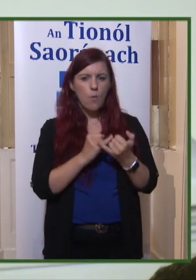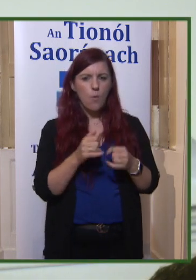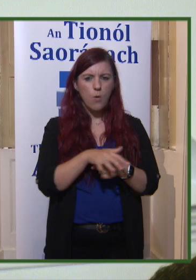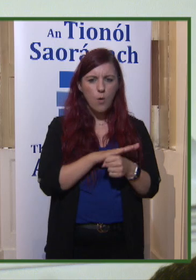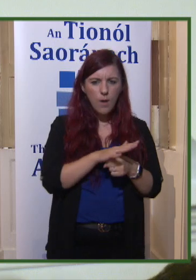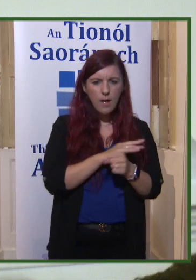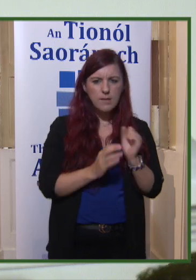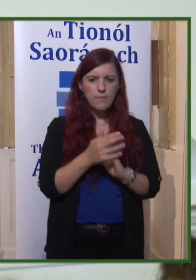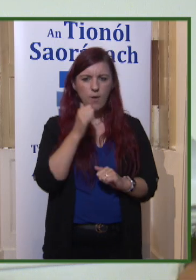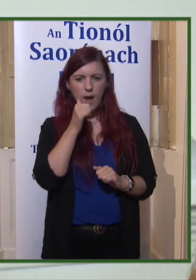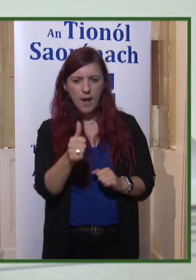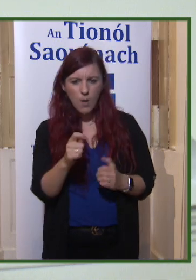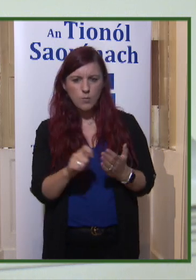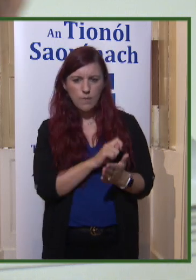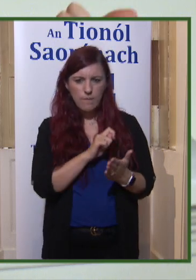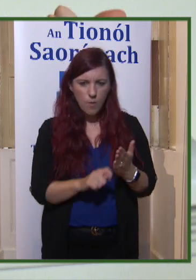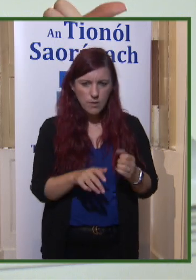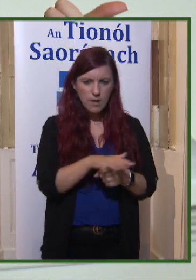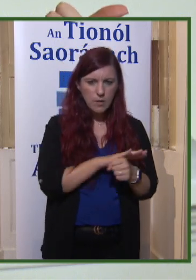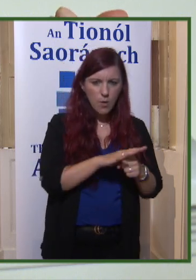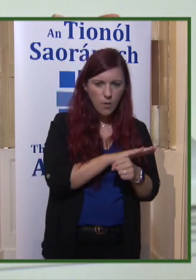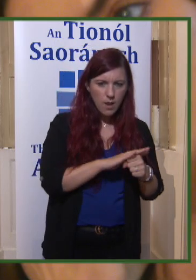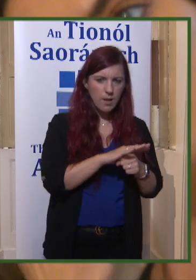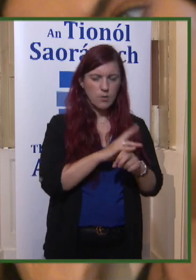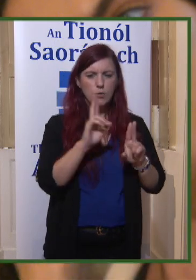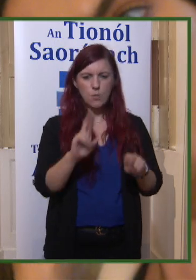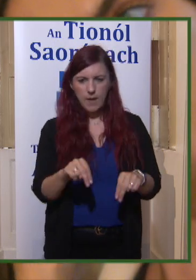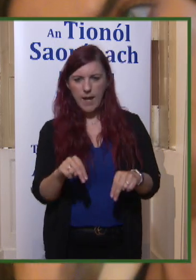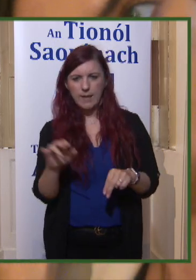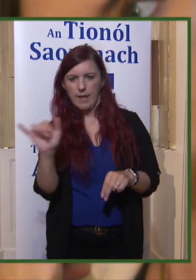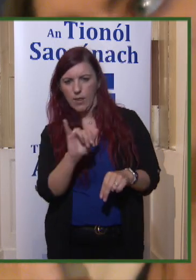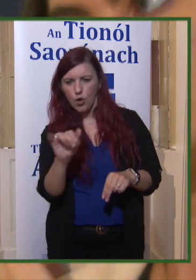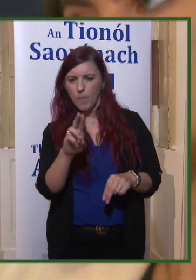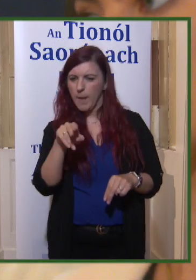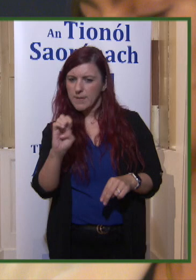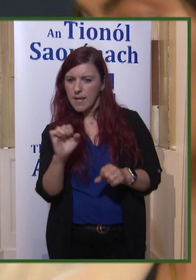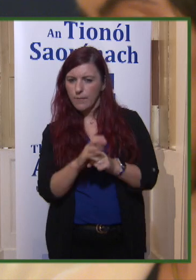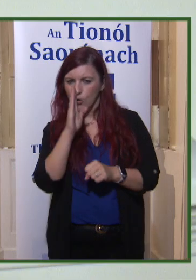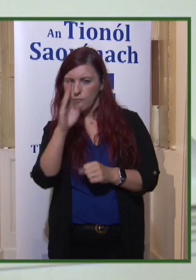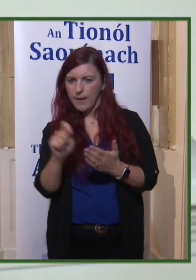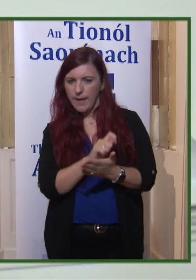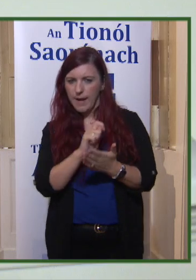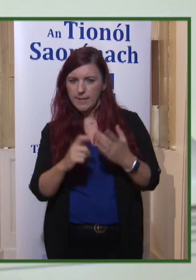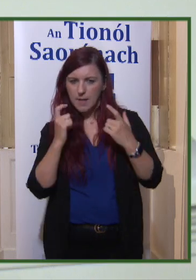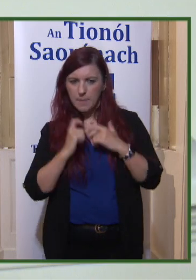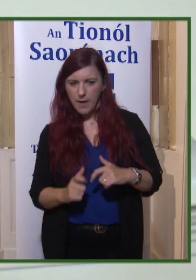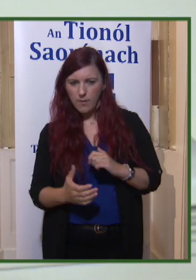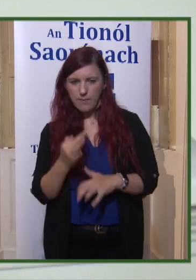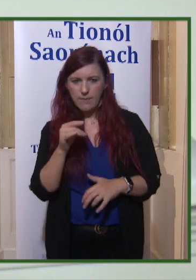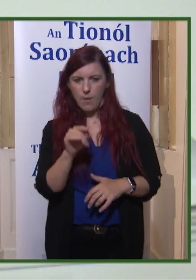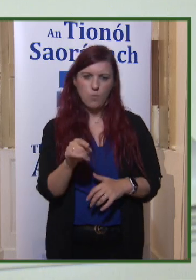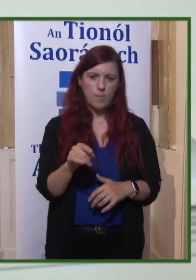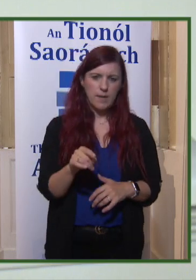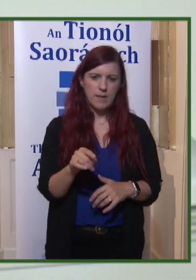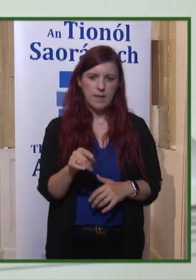allowed to vote for councillors, you're allowed to go for the plebiscite for the directly elected mayor, and if that was chosen, then you would, be